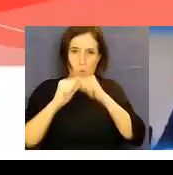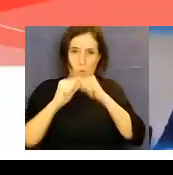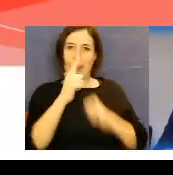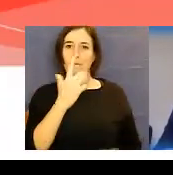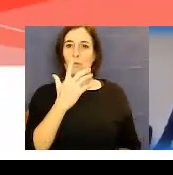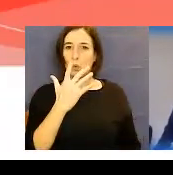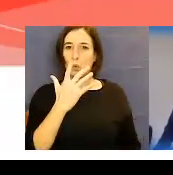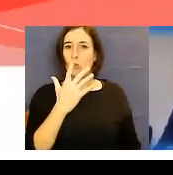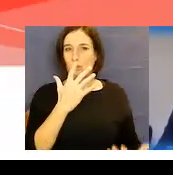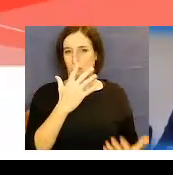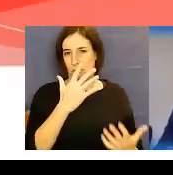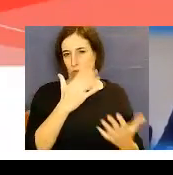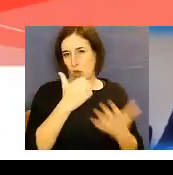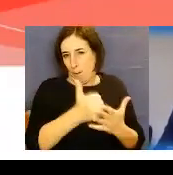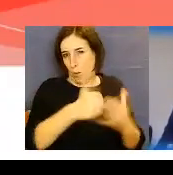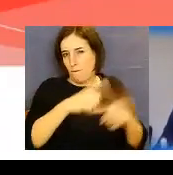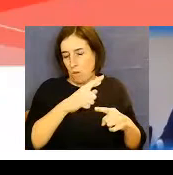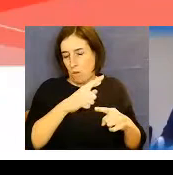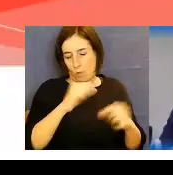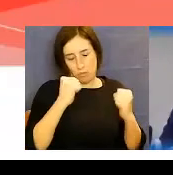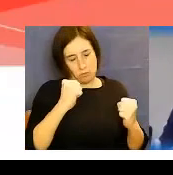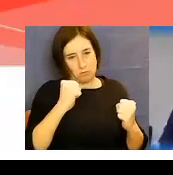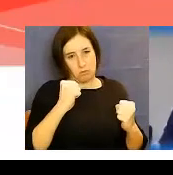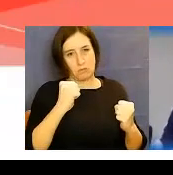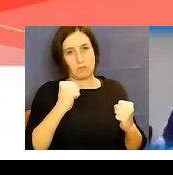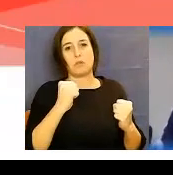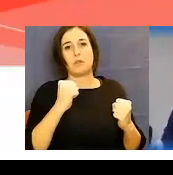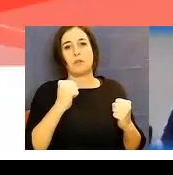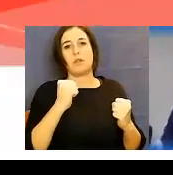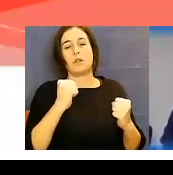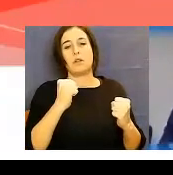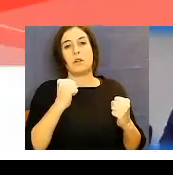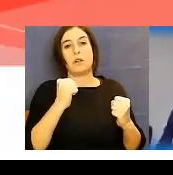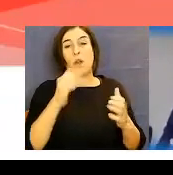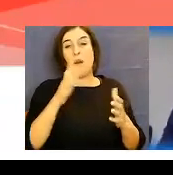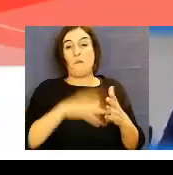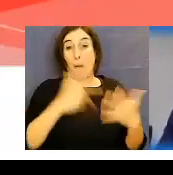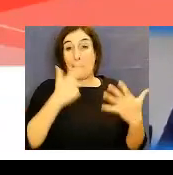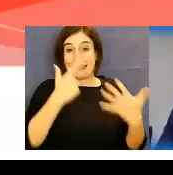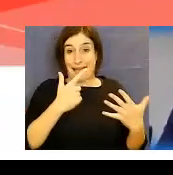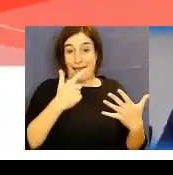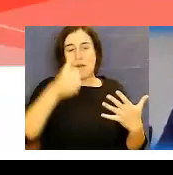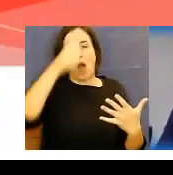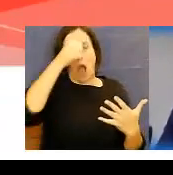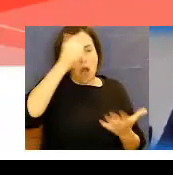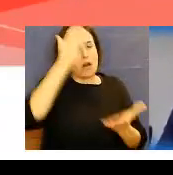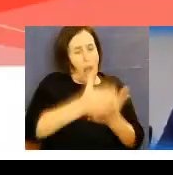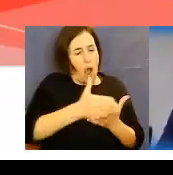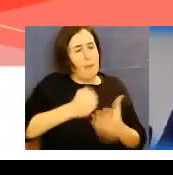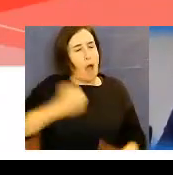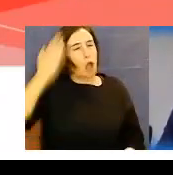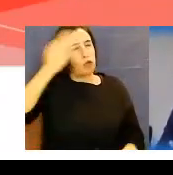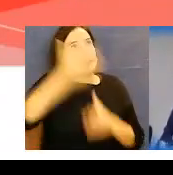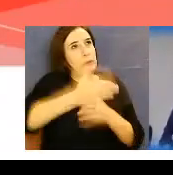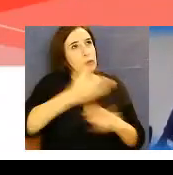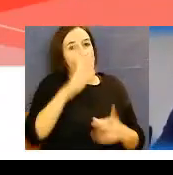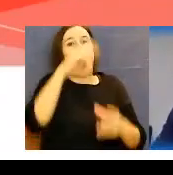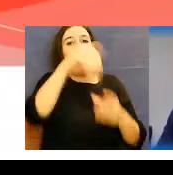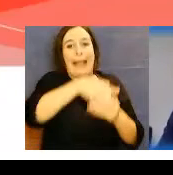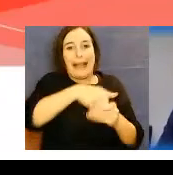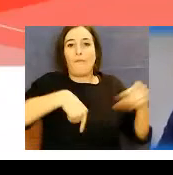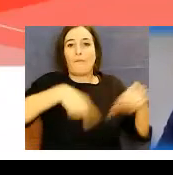And since the age of 7, I knew what I wanted to do, and that was to play for Liverpool. So anyway, to cut a long